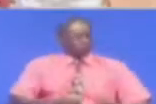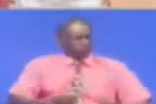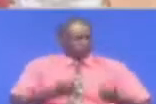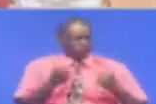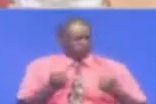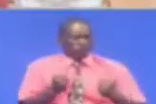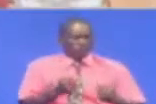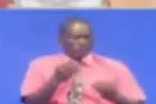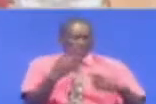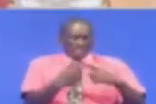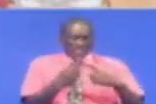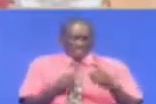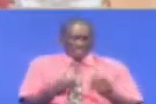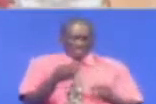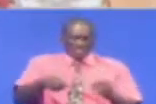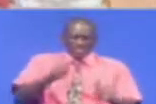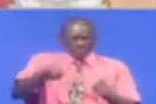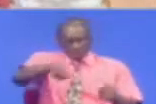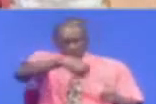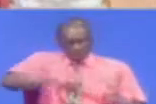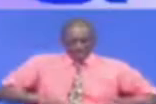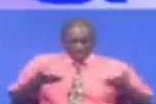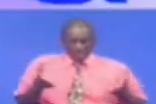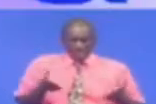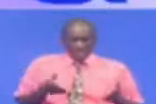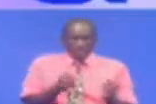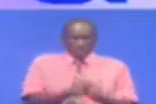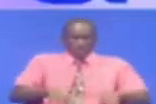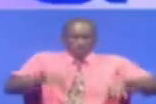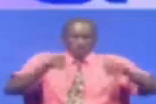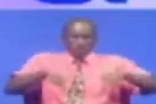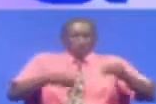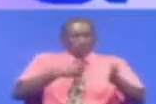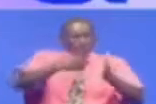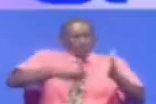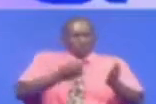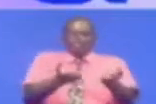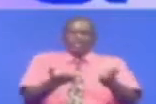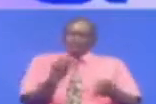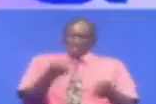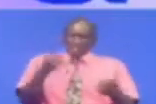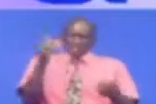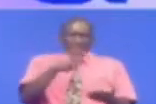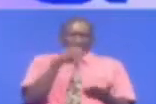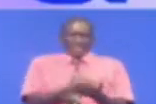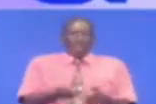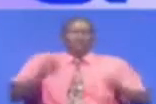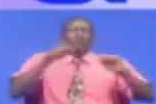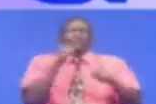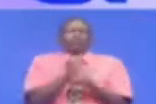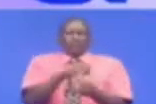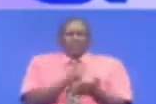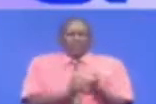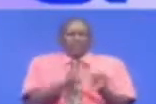the years that you lived here, driven by the cotton industry. We need to see that back, and we can do it. And